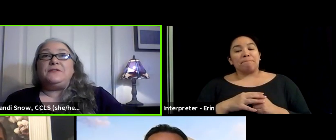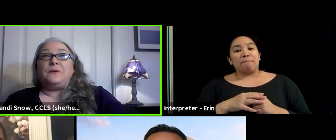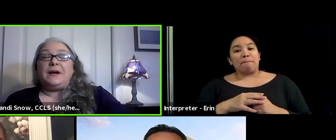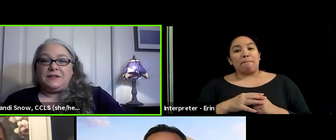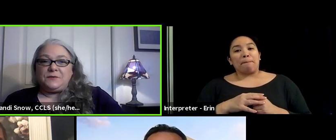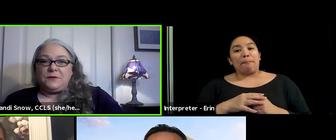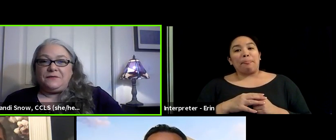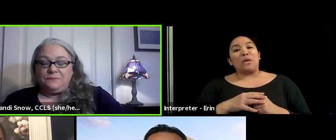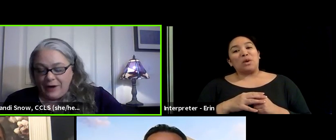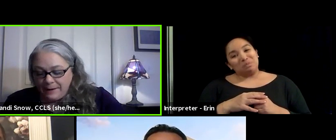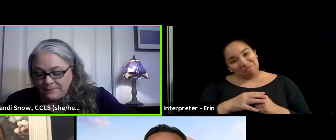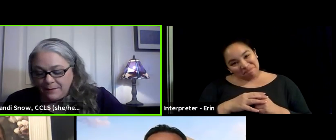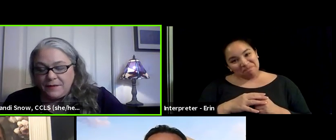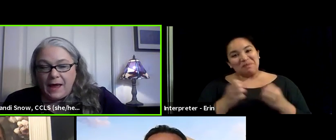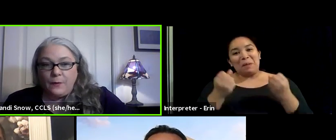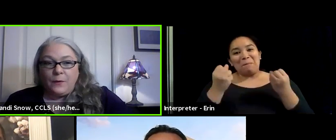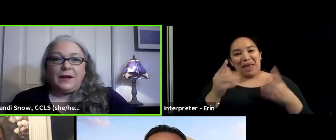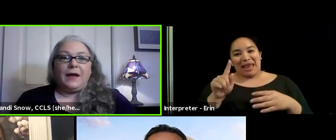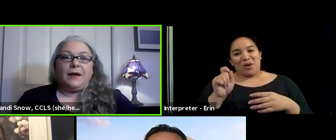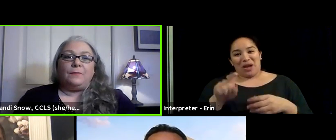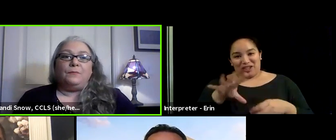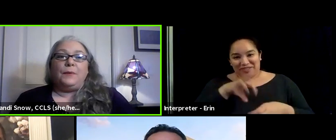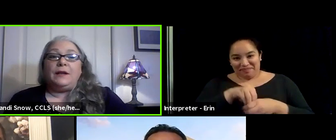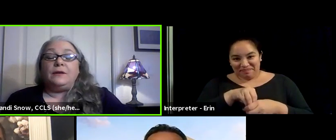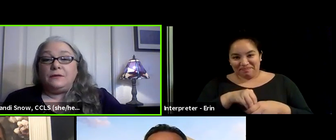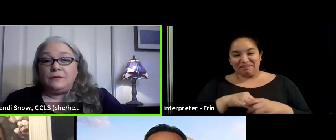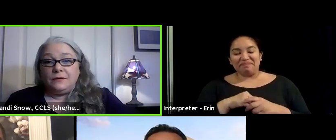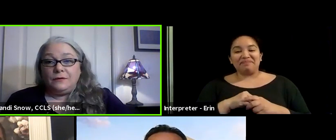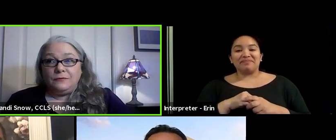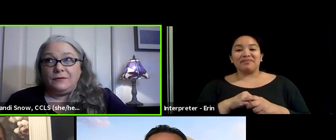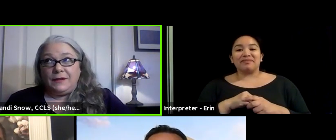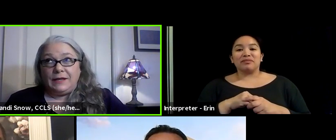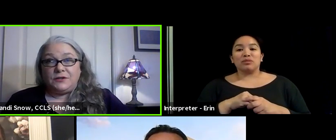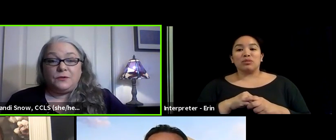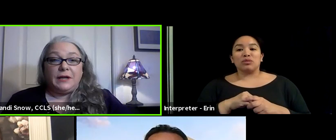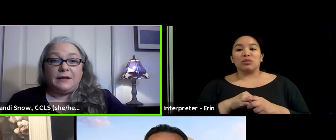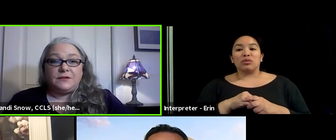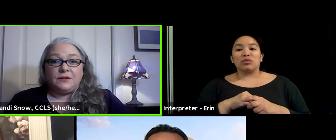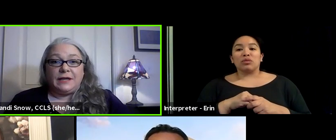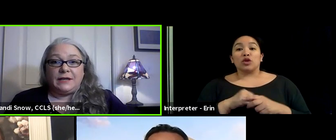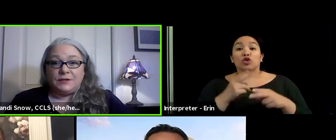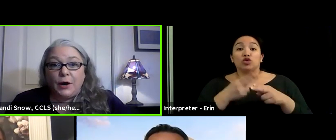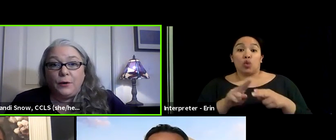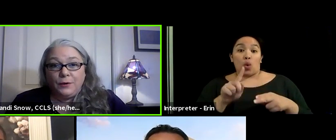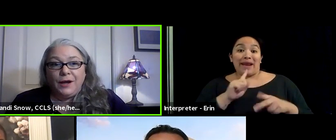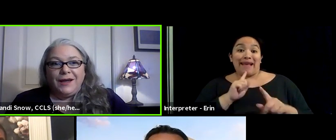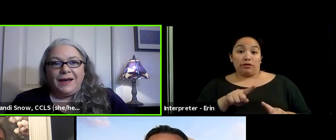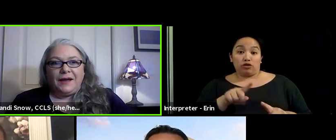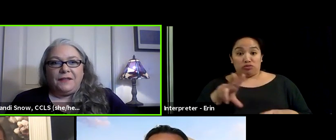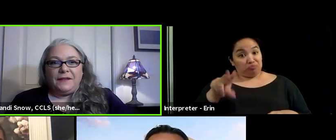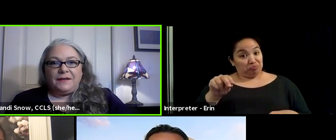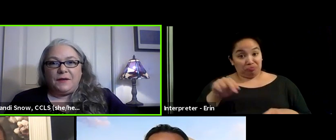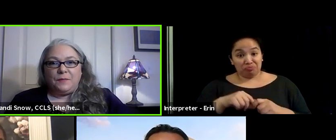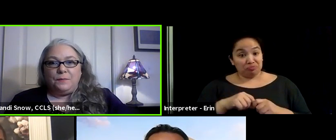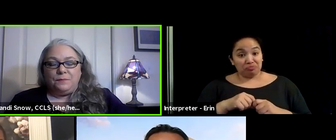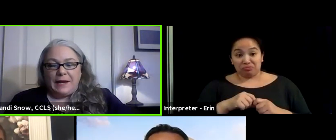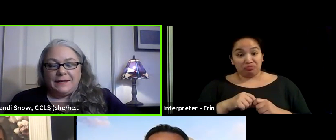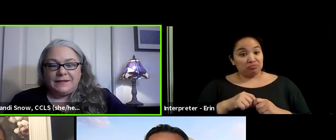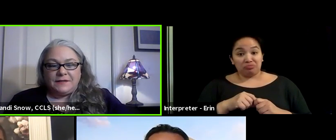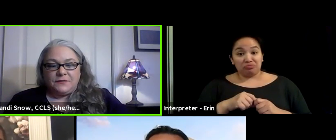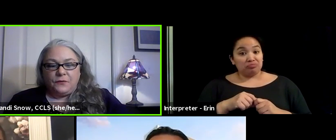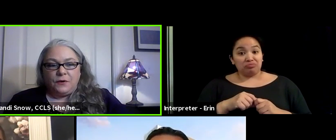there are a bunch of questions sort of wrapped up in that one. But the short answer is no.